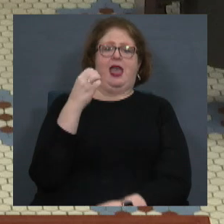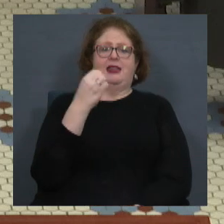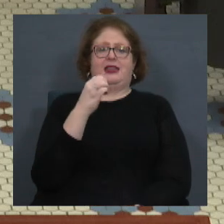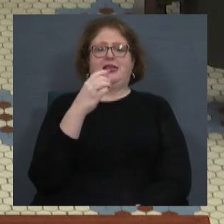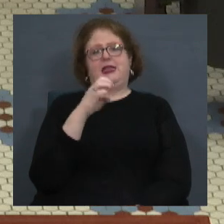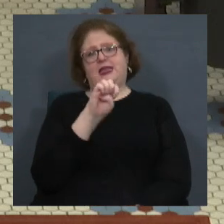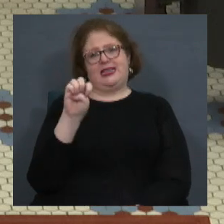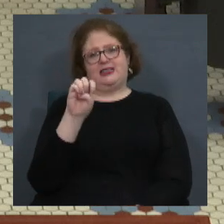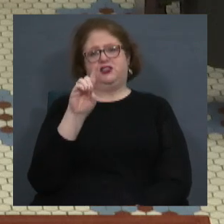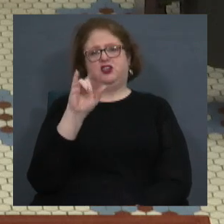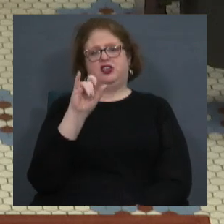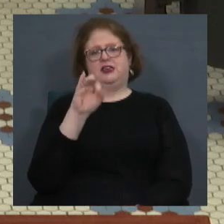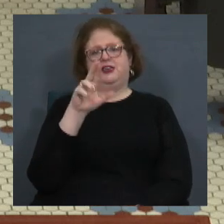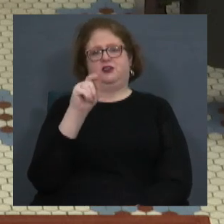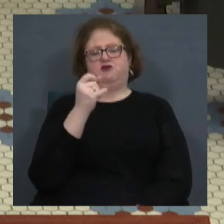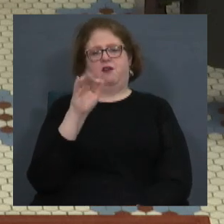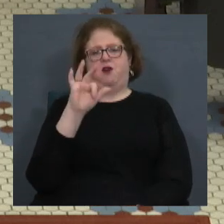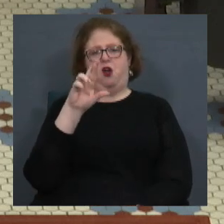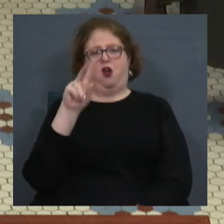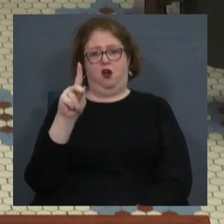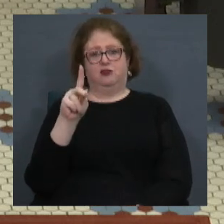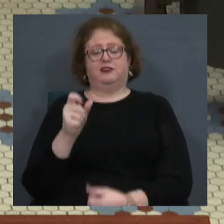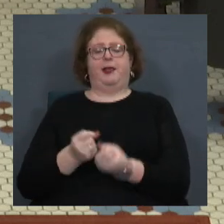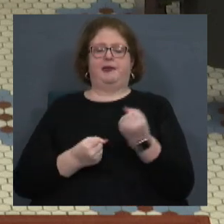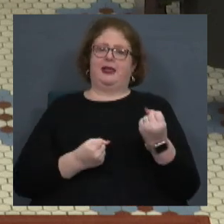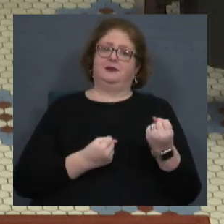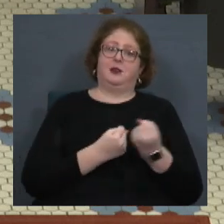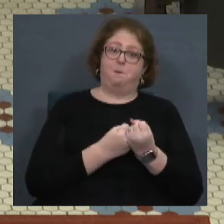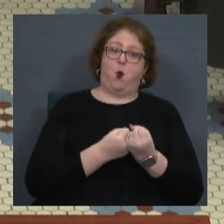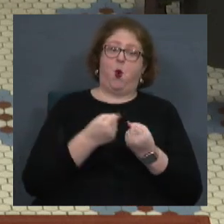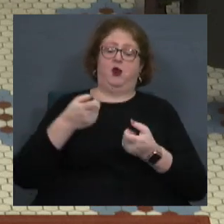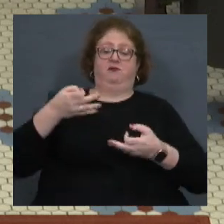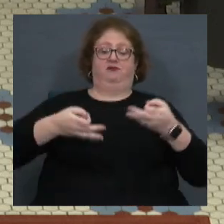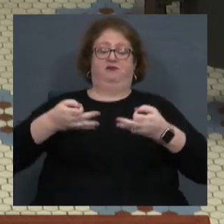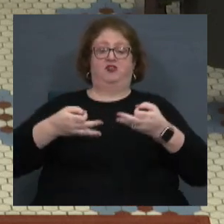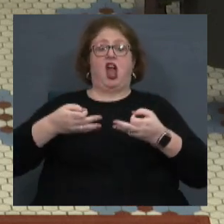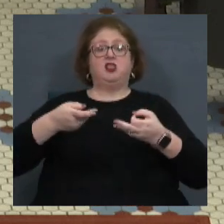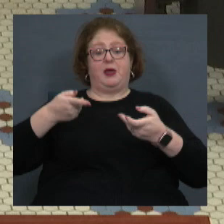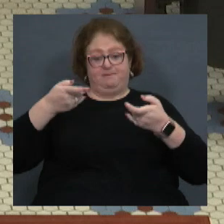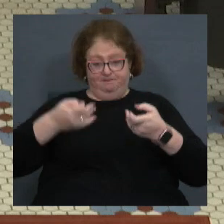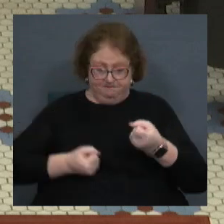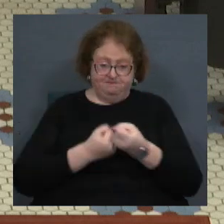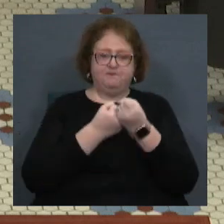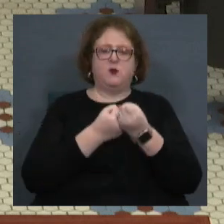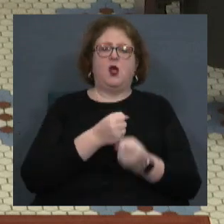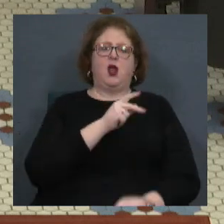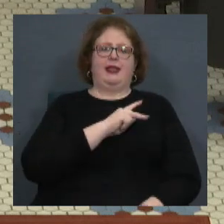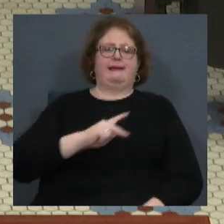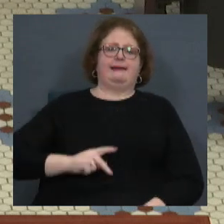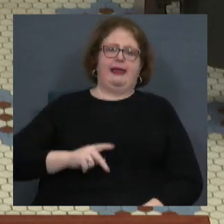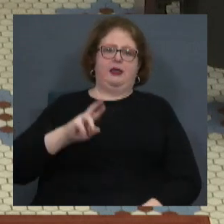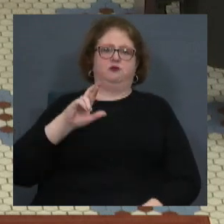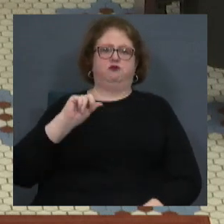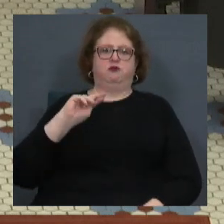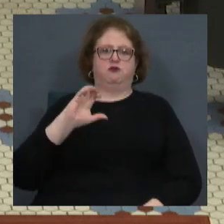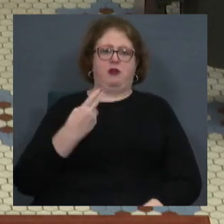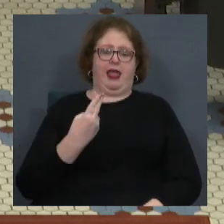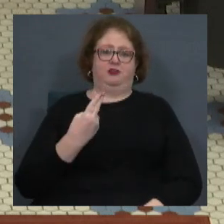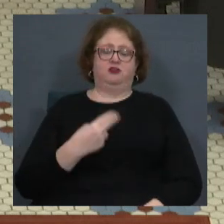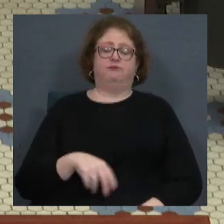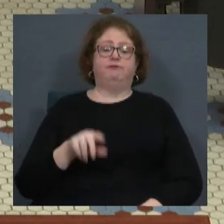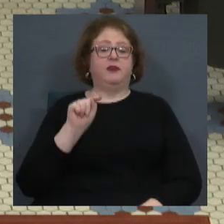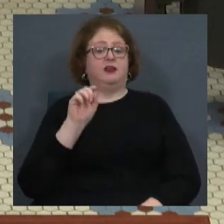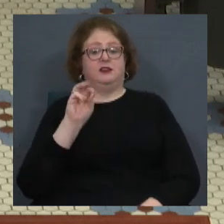summary judgment in favor of Kings Ranch. I'm not sure, Tom, maybe you know, but I don't know what happened to